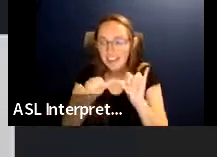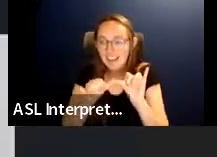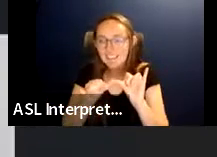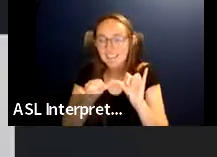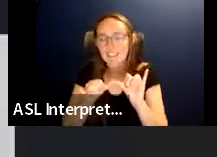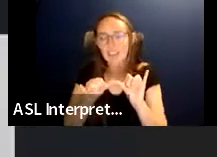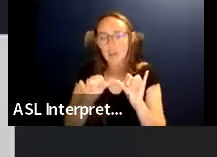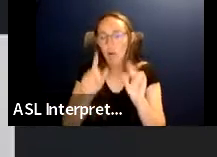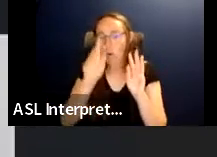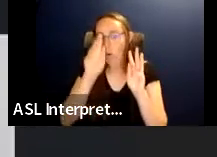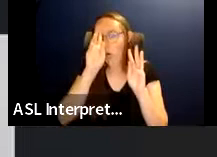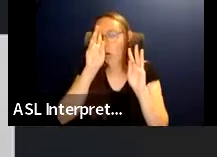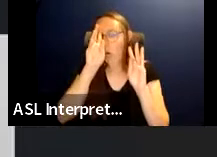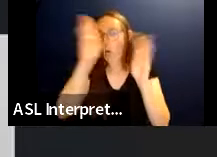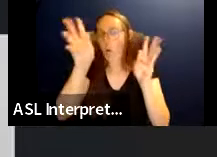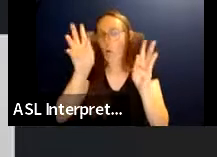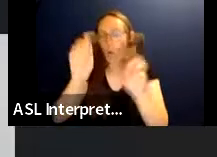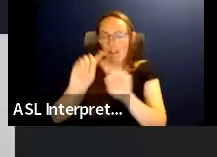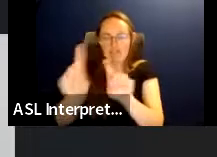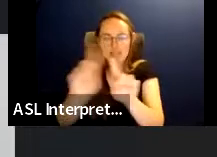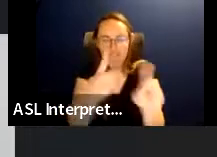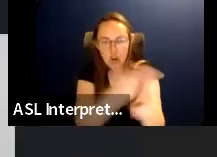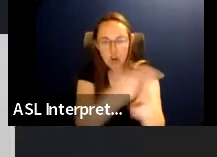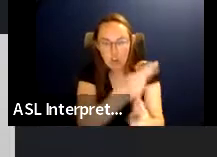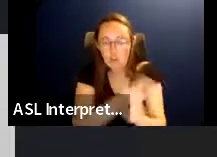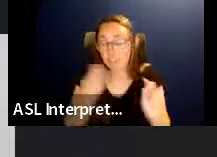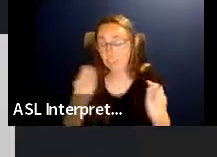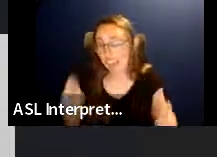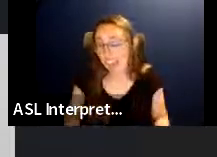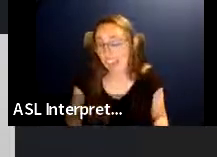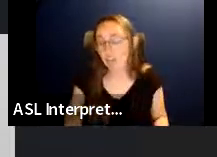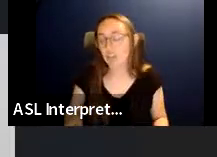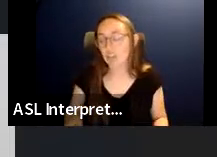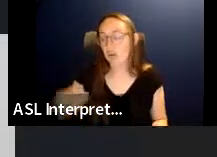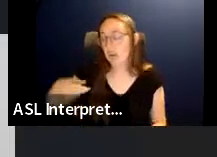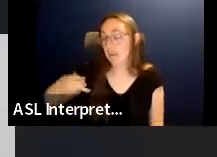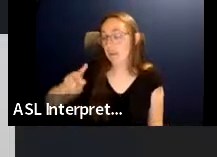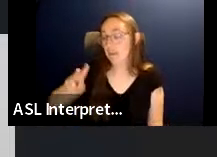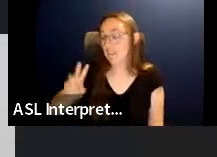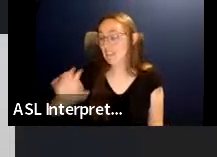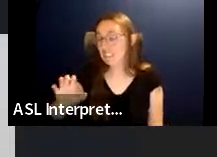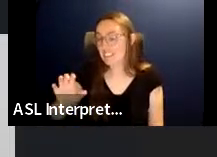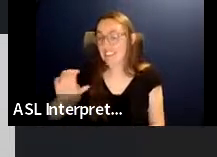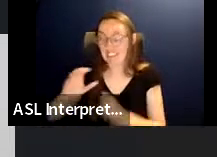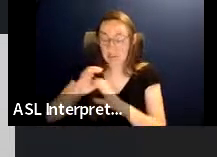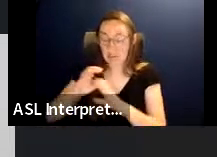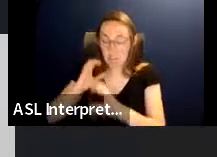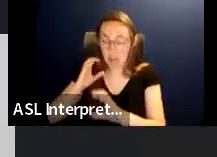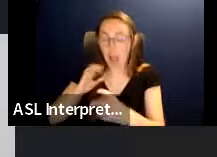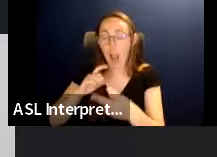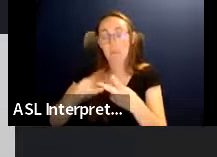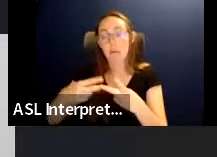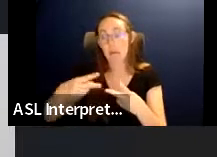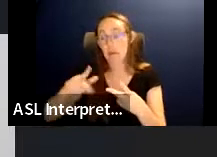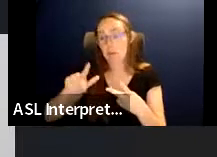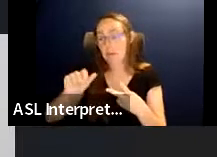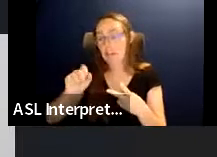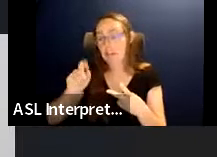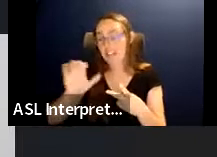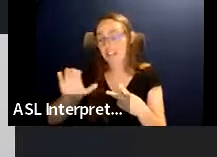really creative with the different clothespins inside of PVC pipe, inside of the plastic